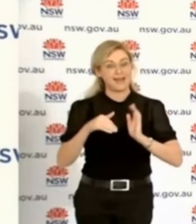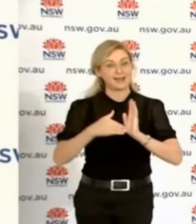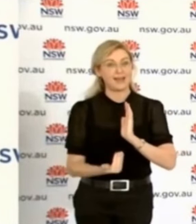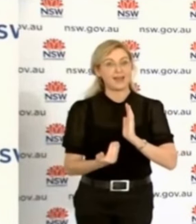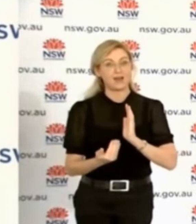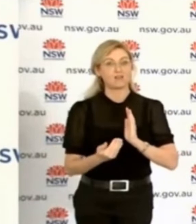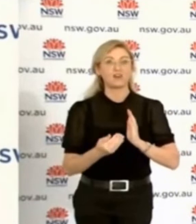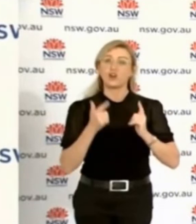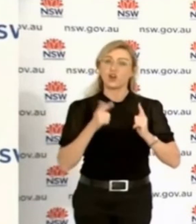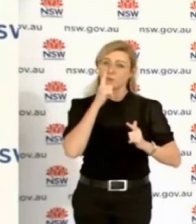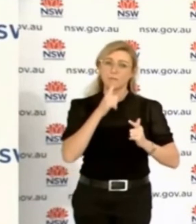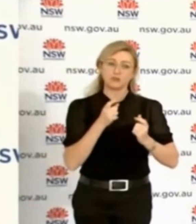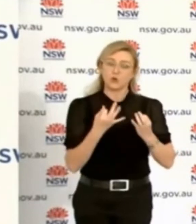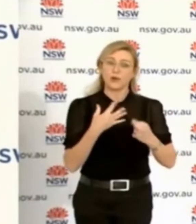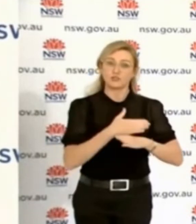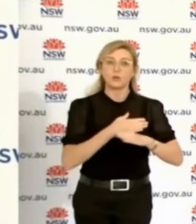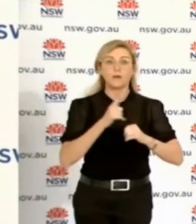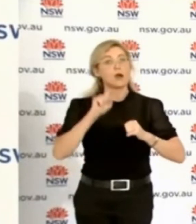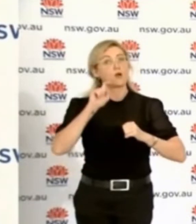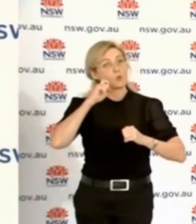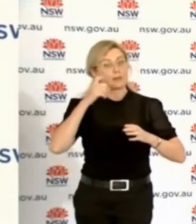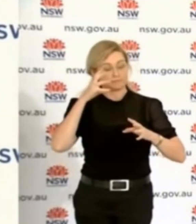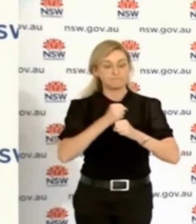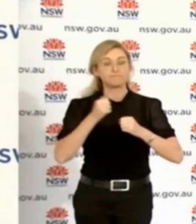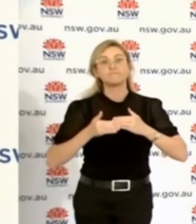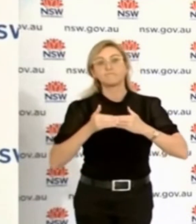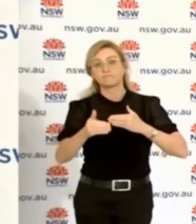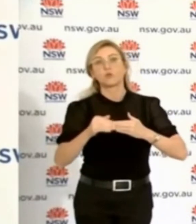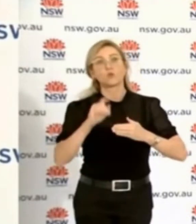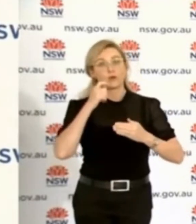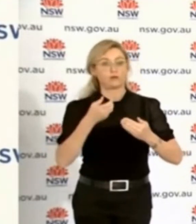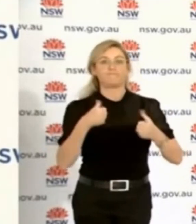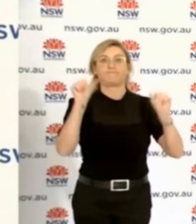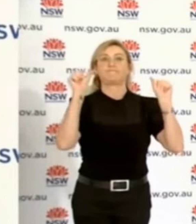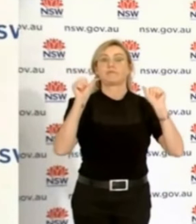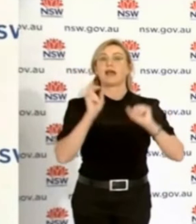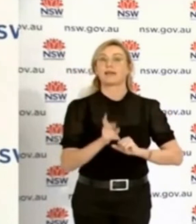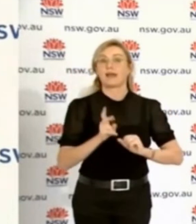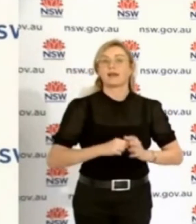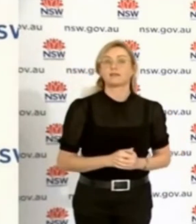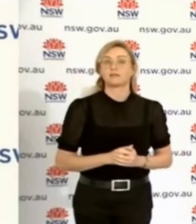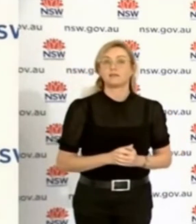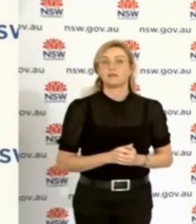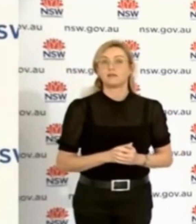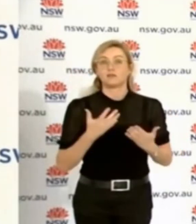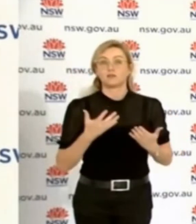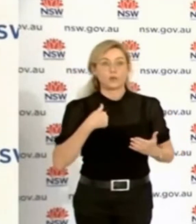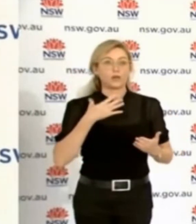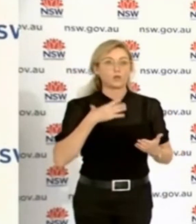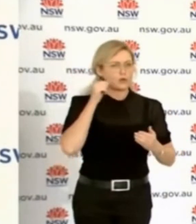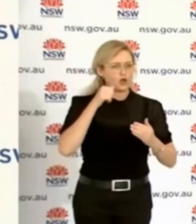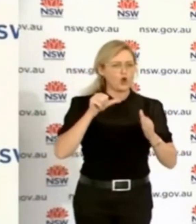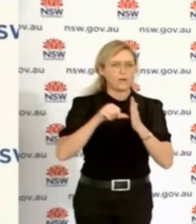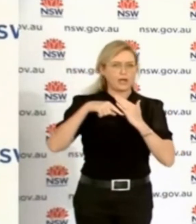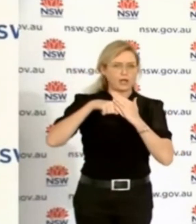prior to the opening up of the roadmap which we're announcing today. And that recovery will ensure that we don't just bounce back, but we